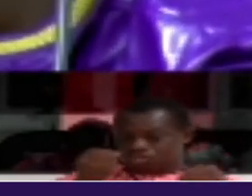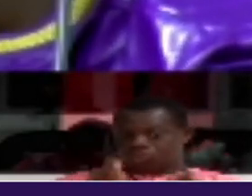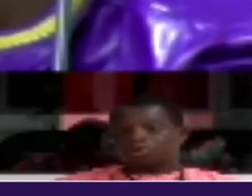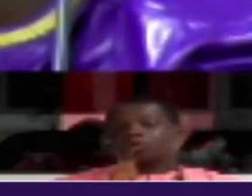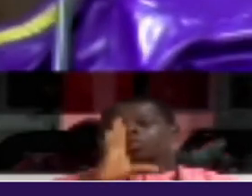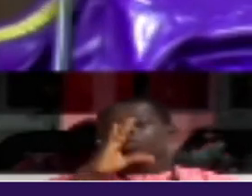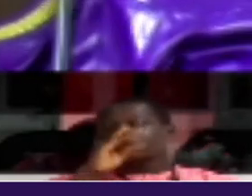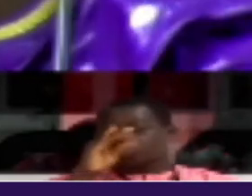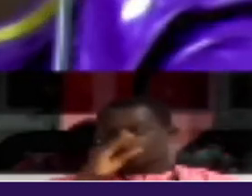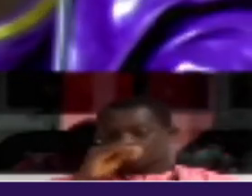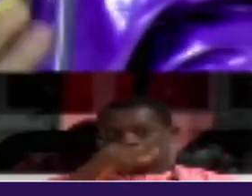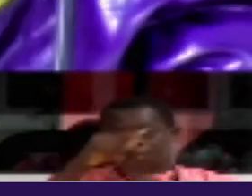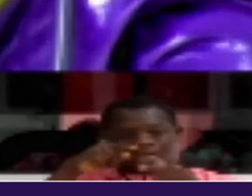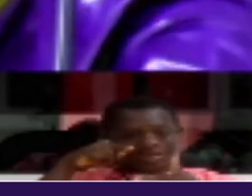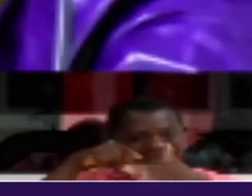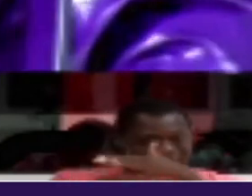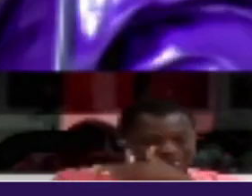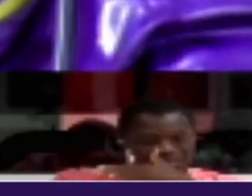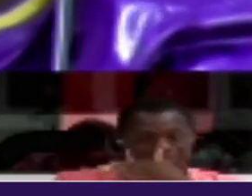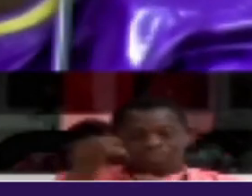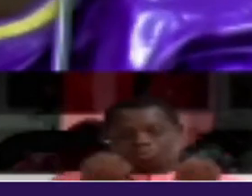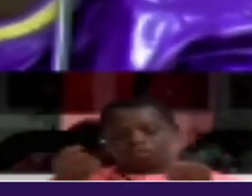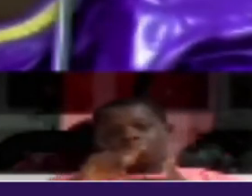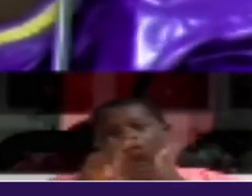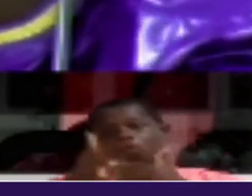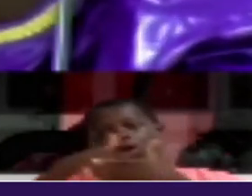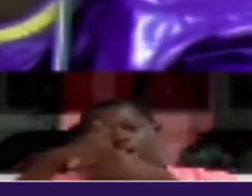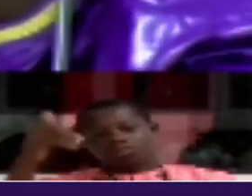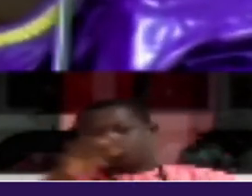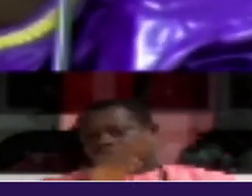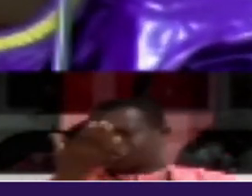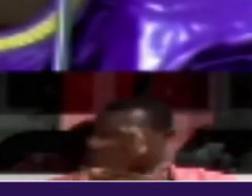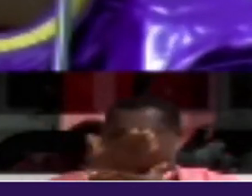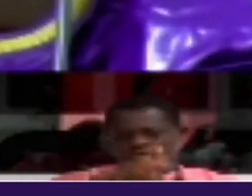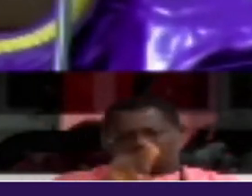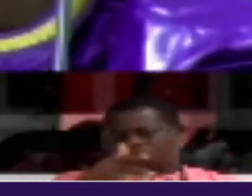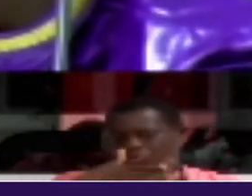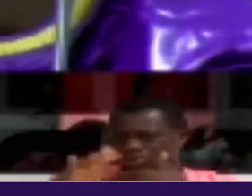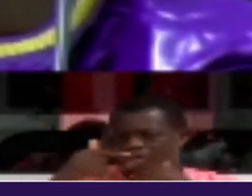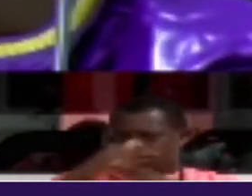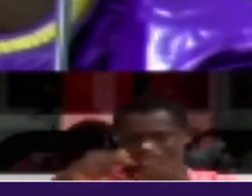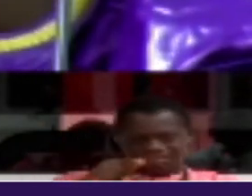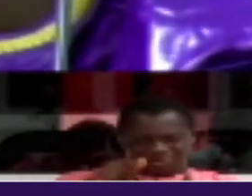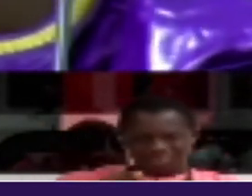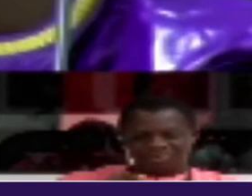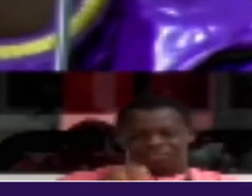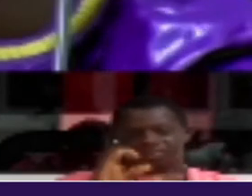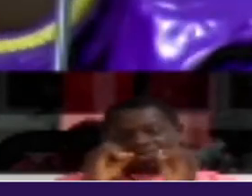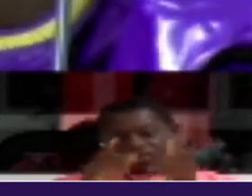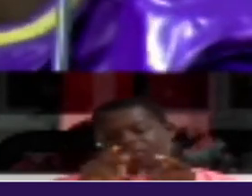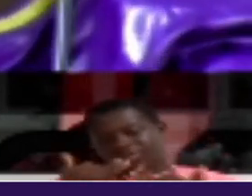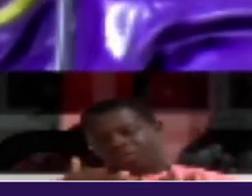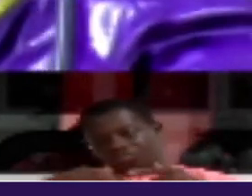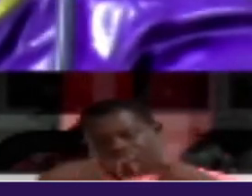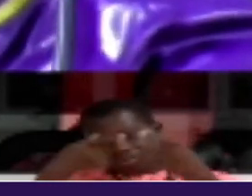pickup. Or out of the pickup, but I wouldn't bother you more with that. Yeah. All right. Proceed with your story.